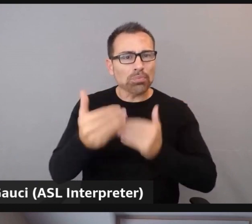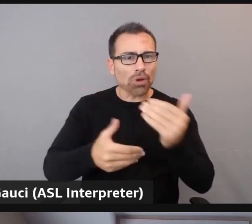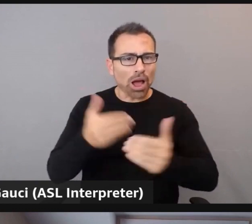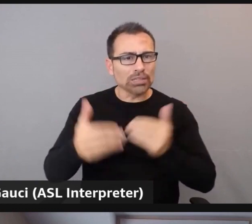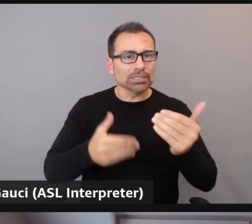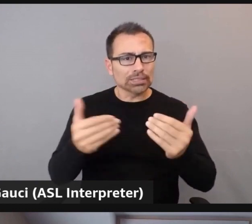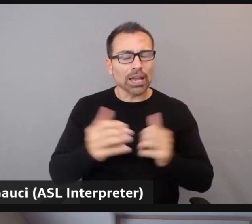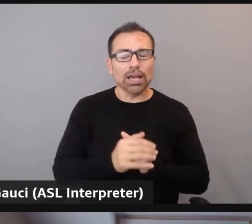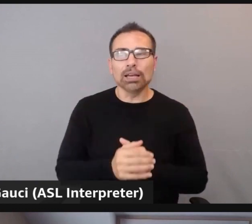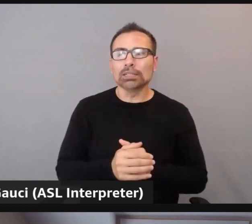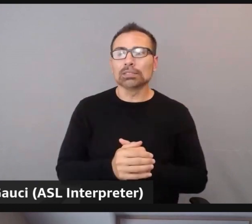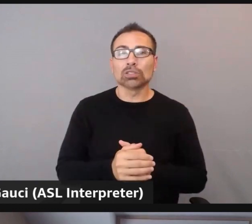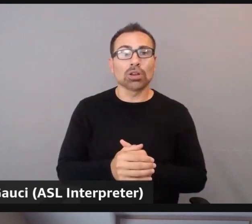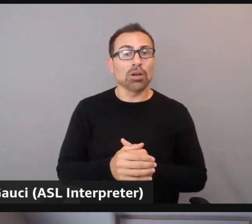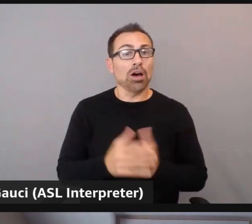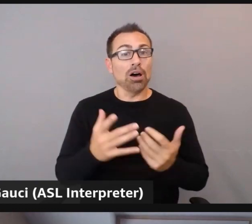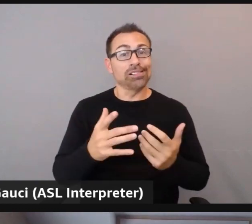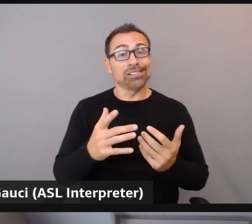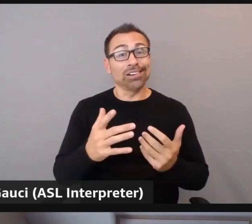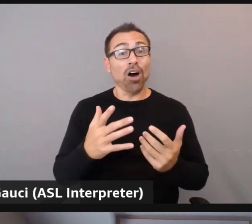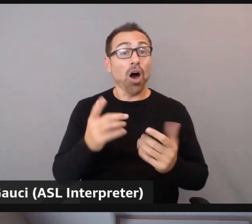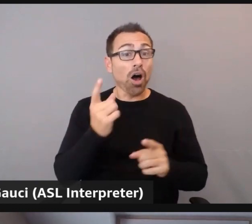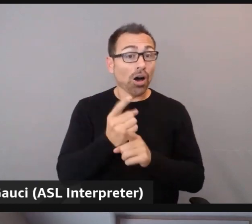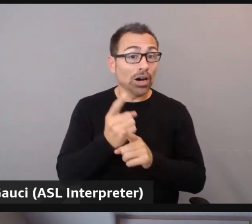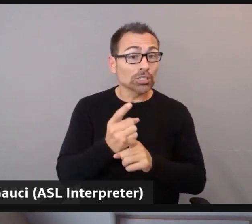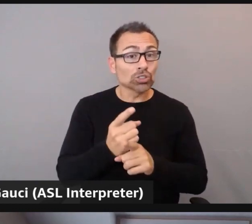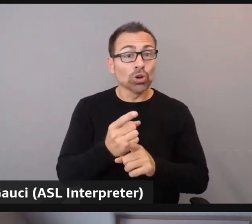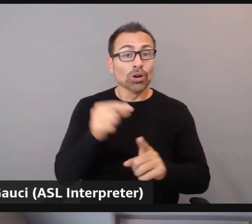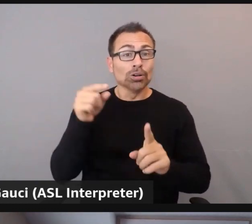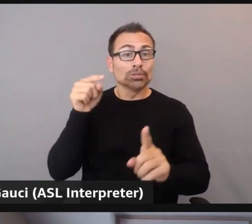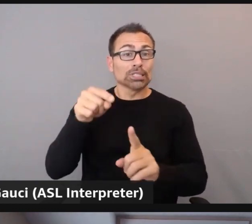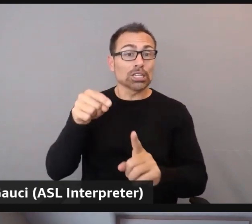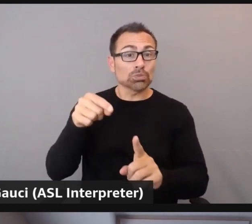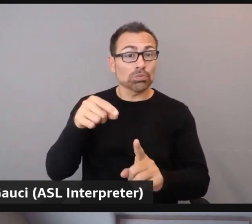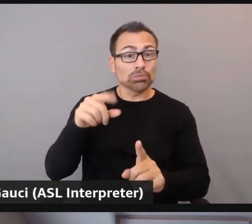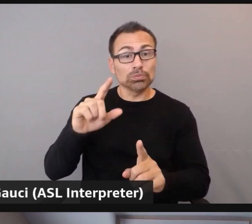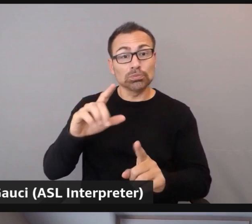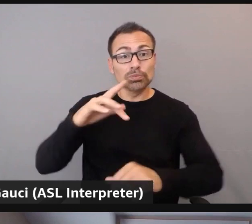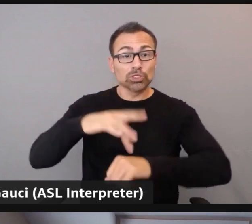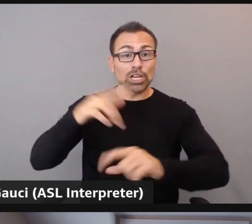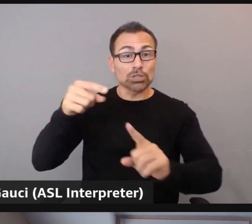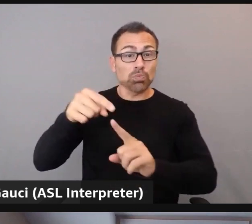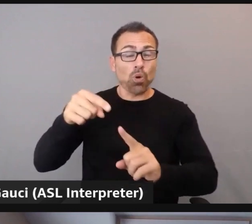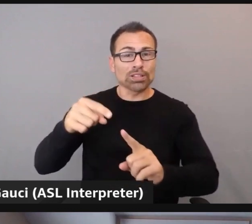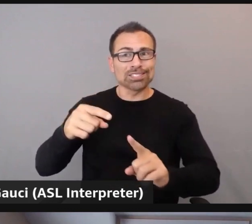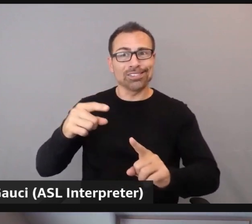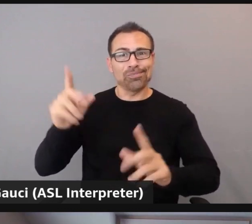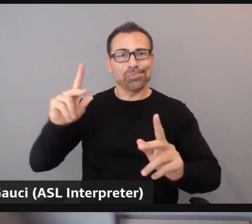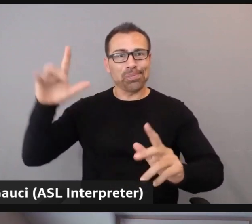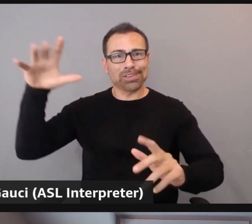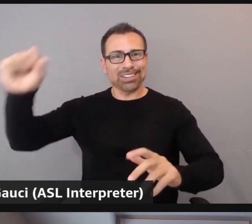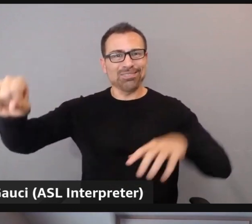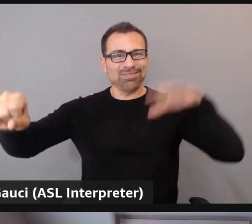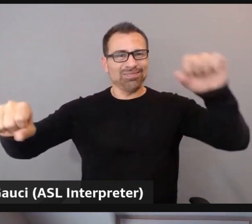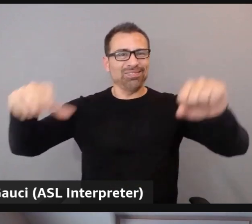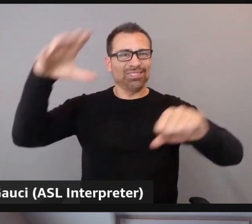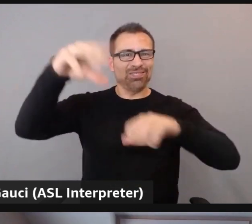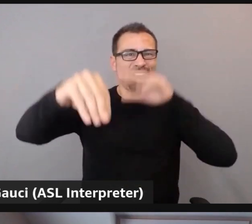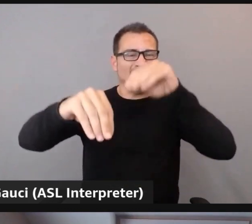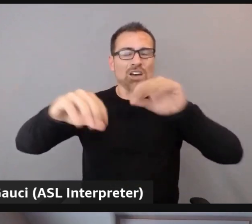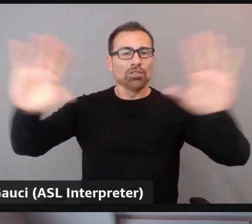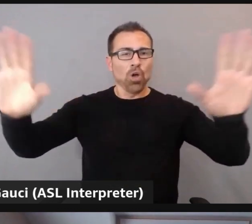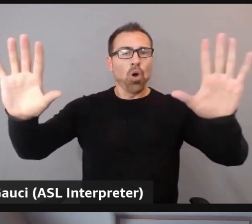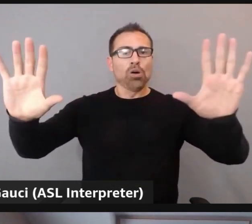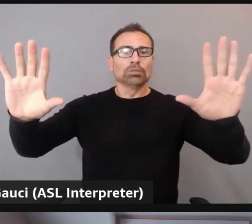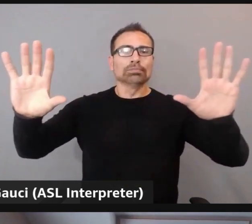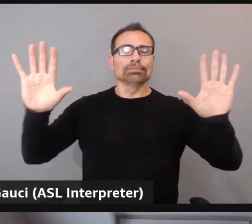to remove touch points that could also reduce the margin of error in the data sets, increasing and enhancing